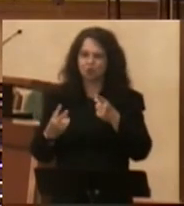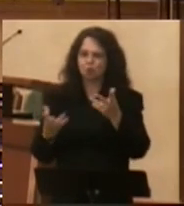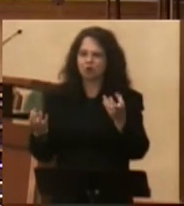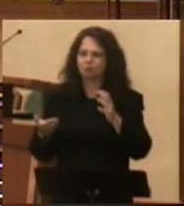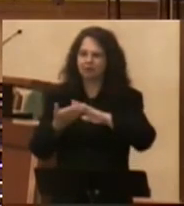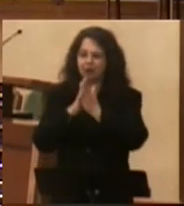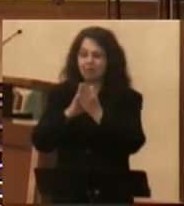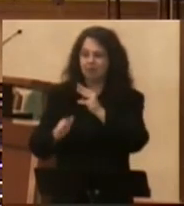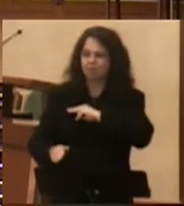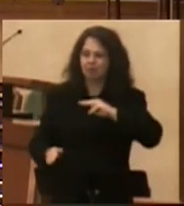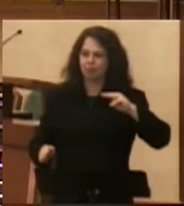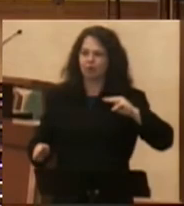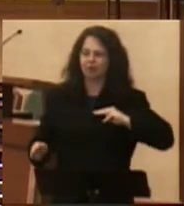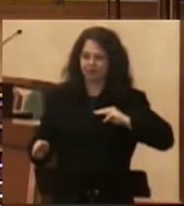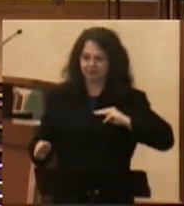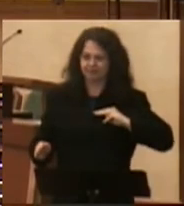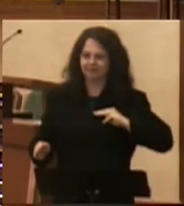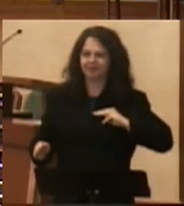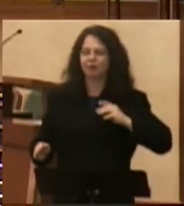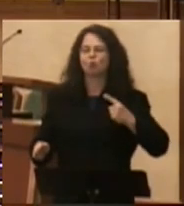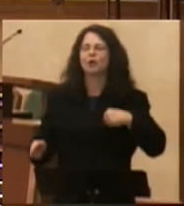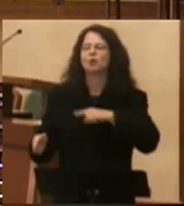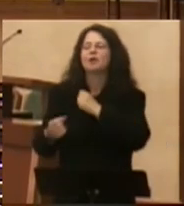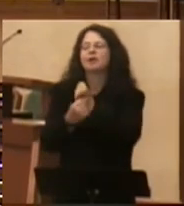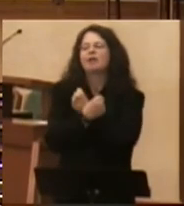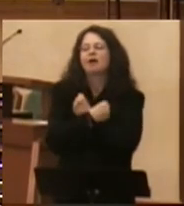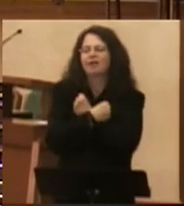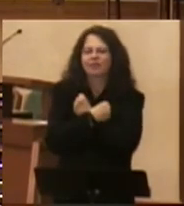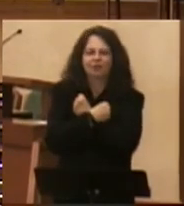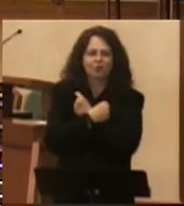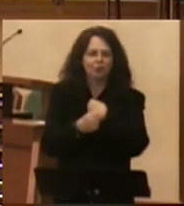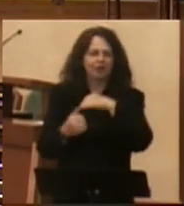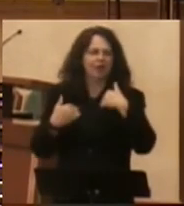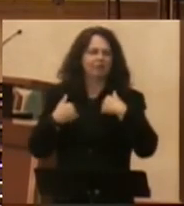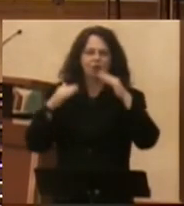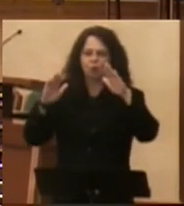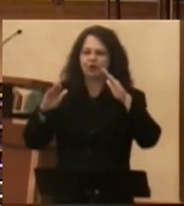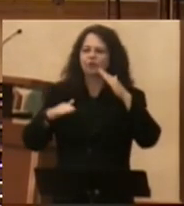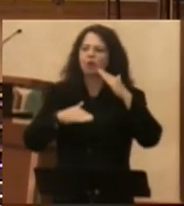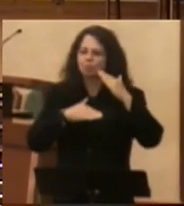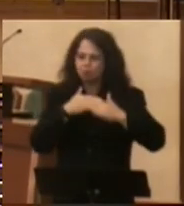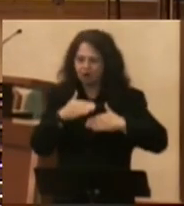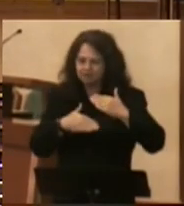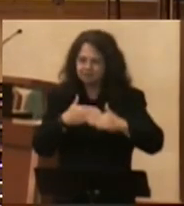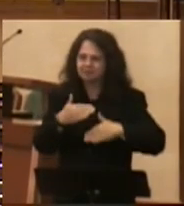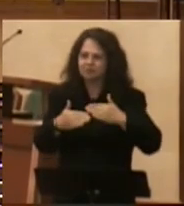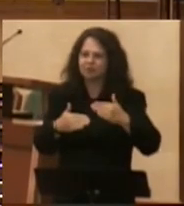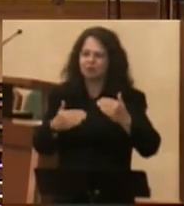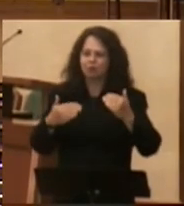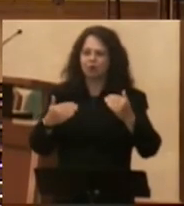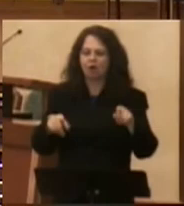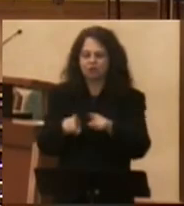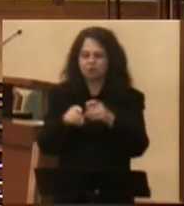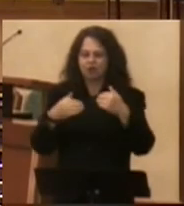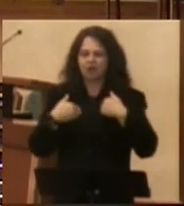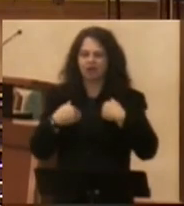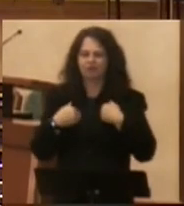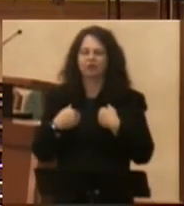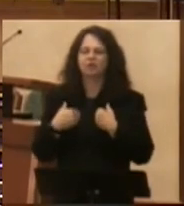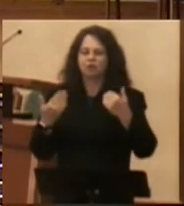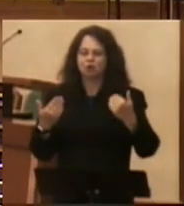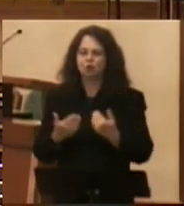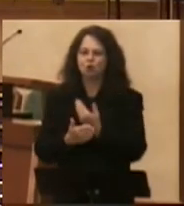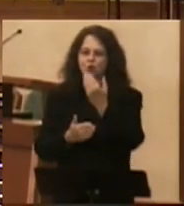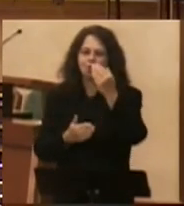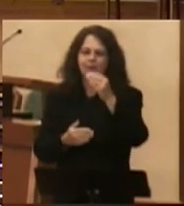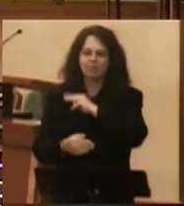member of Bethel, we would love that. We have a great process, and we have new member orientation 101 starting up